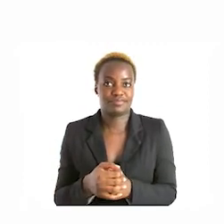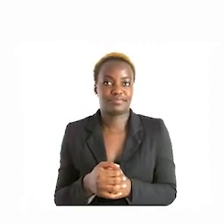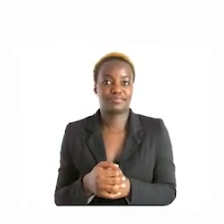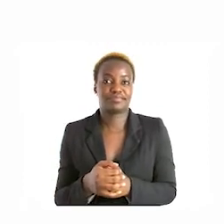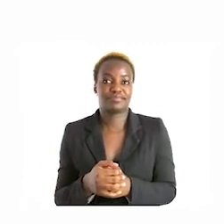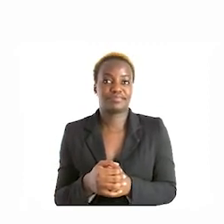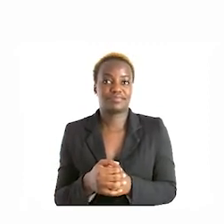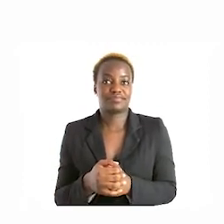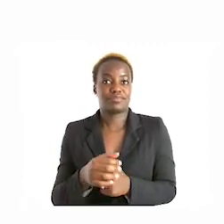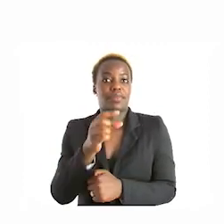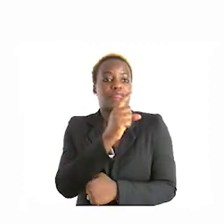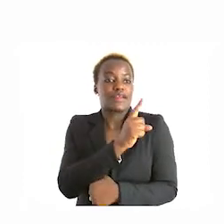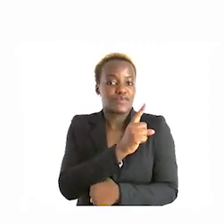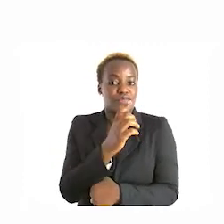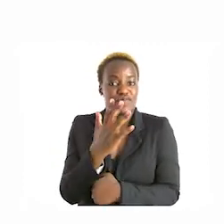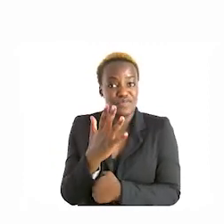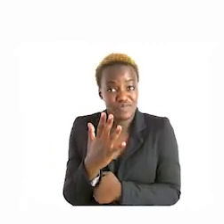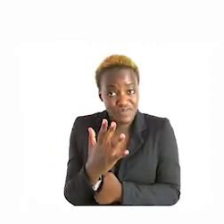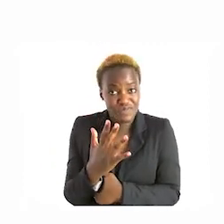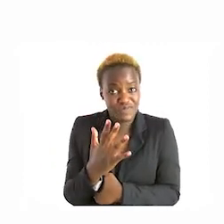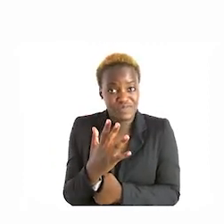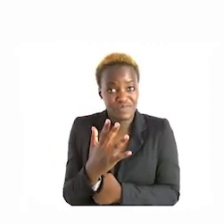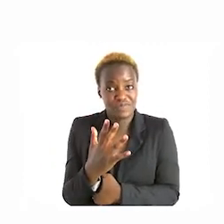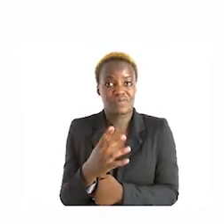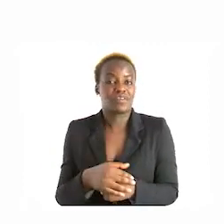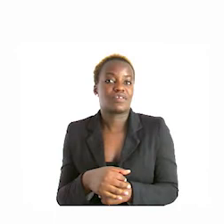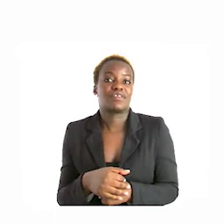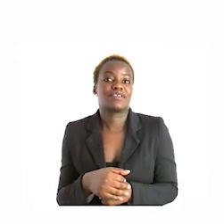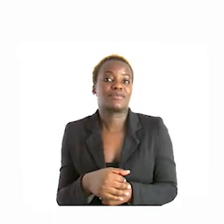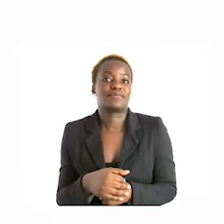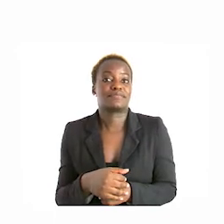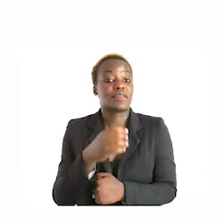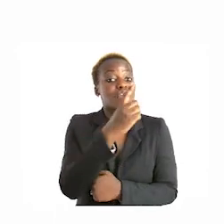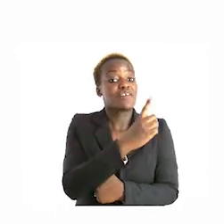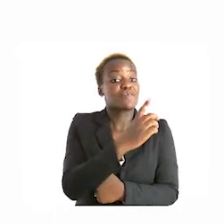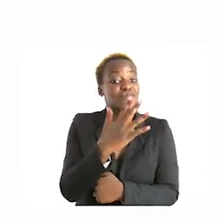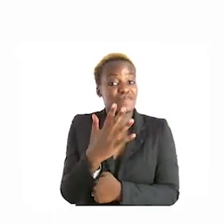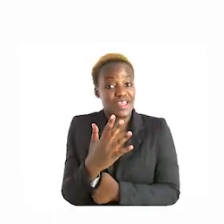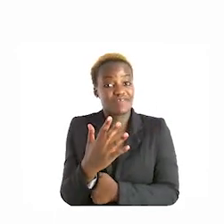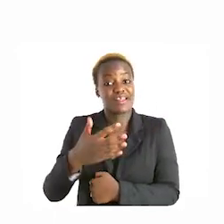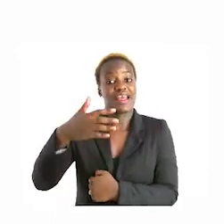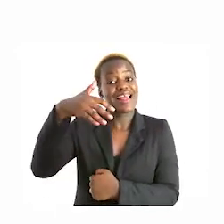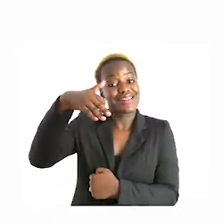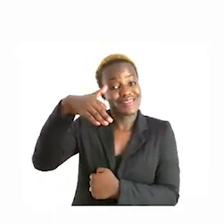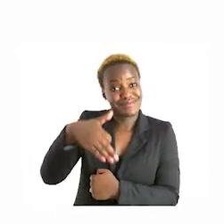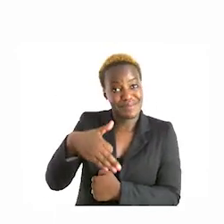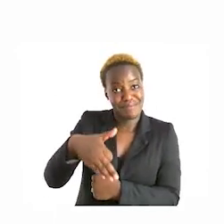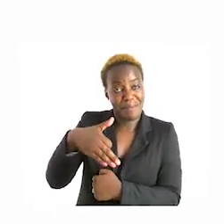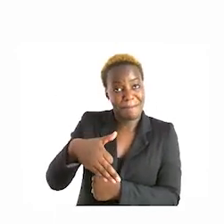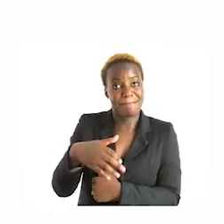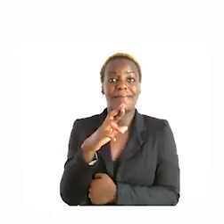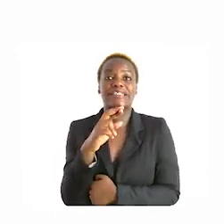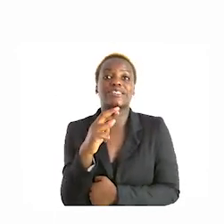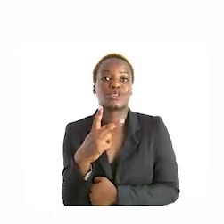you have a 15, but not just in any 15 number, you have a 15 Namibian dollar.